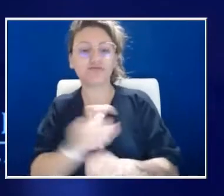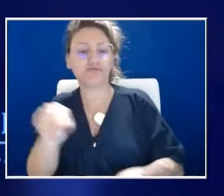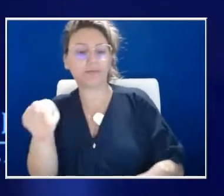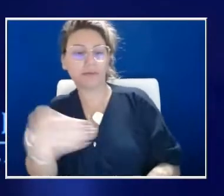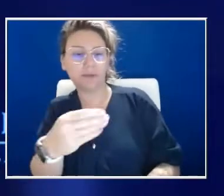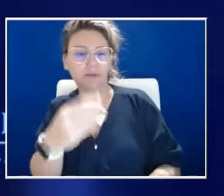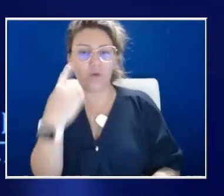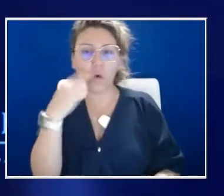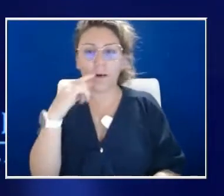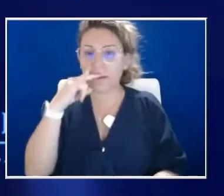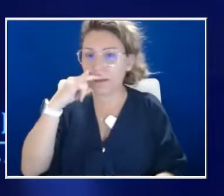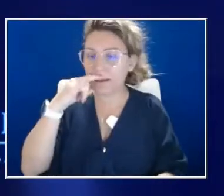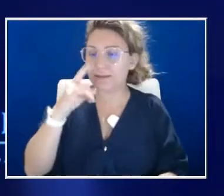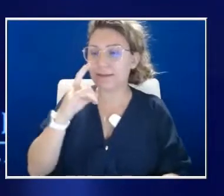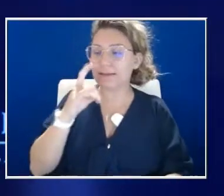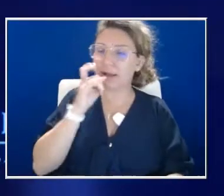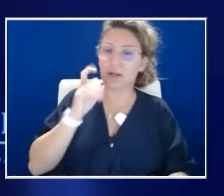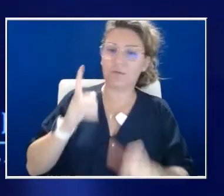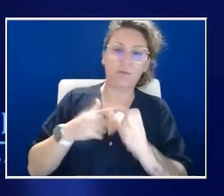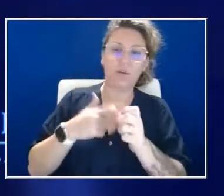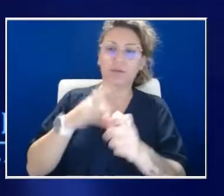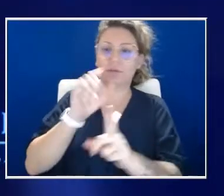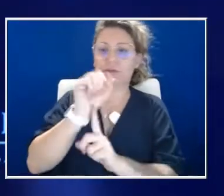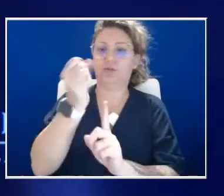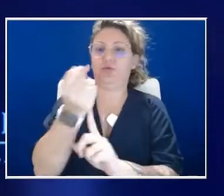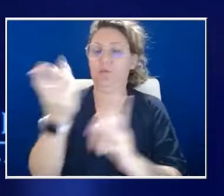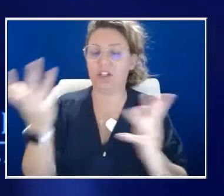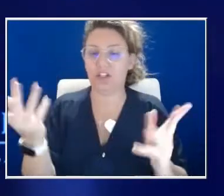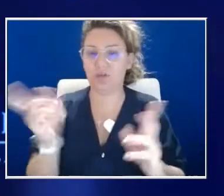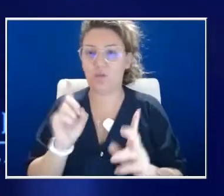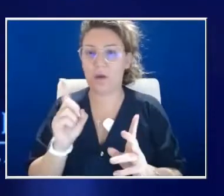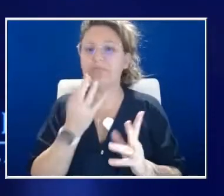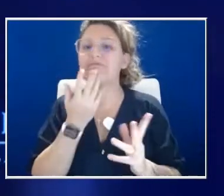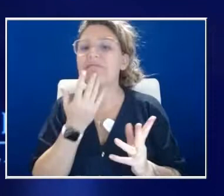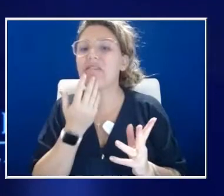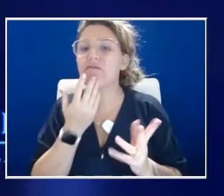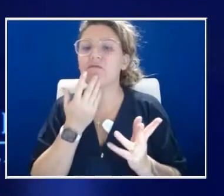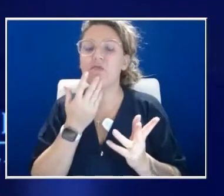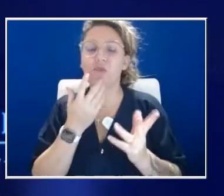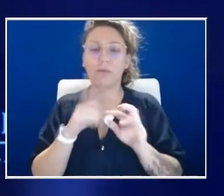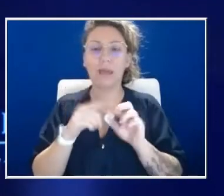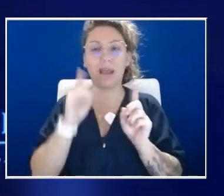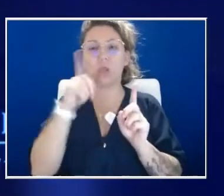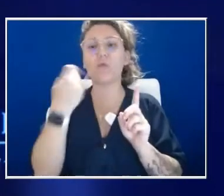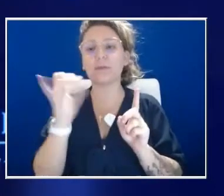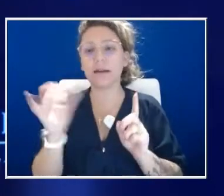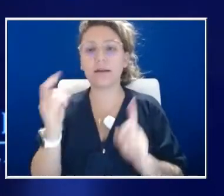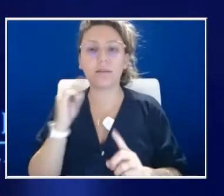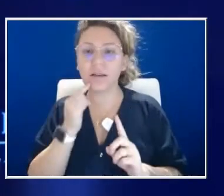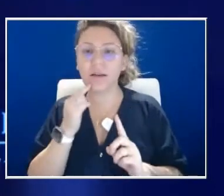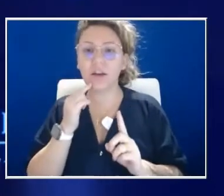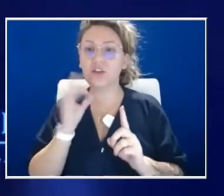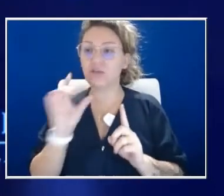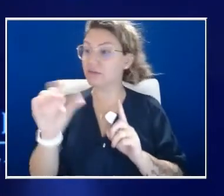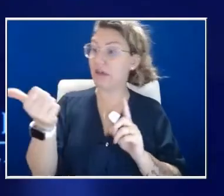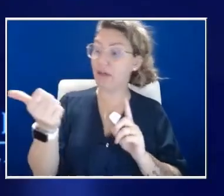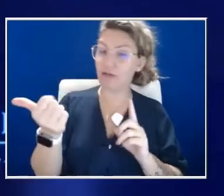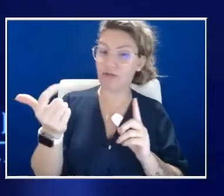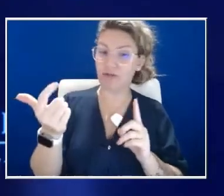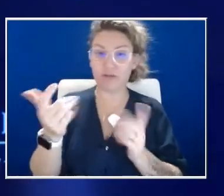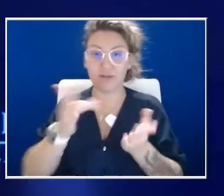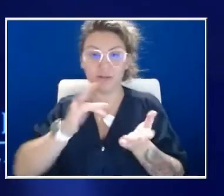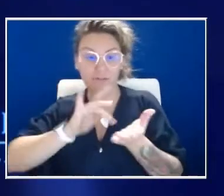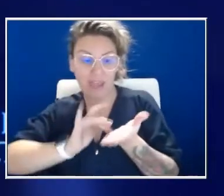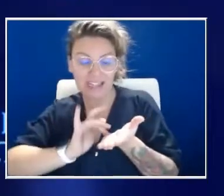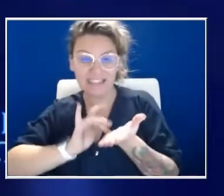very colorful and looking like candy as well on the street. There's many other street drugs and medications that look very colorful.